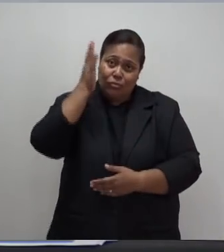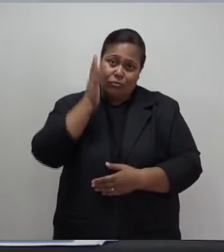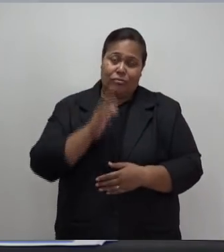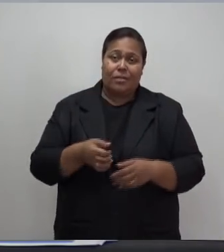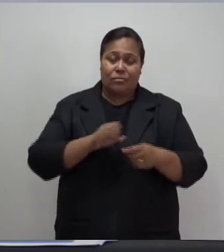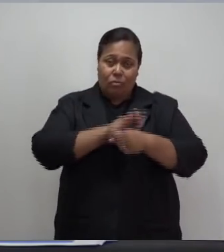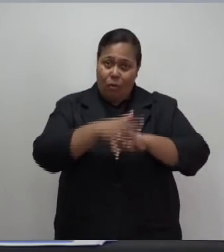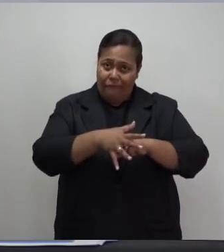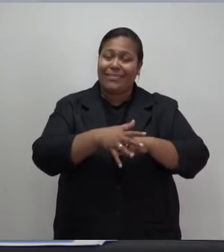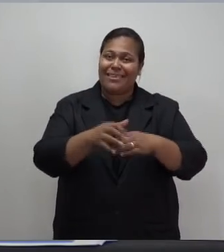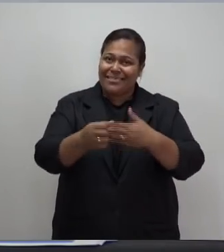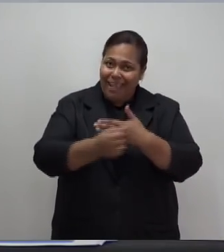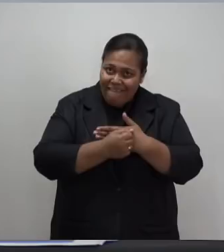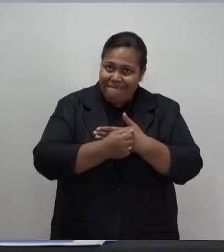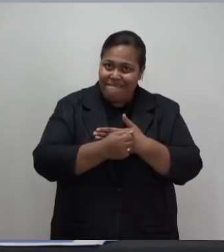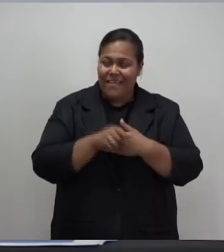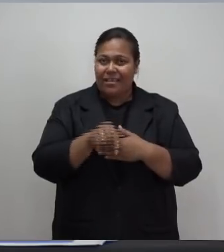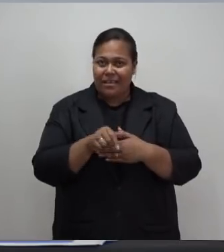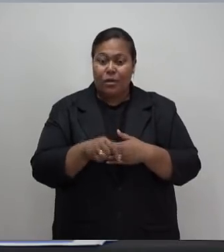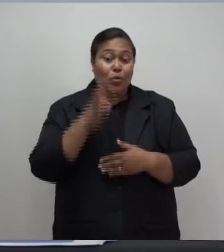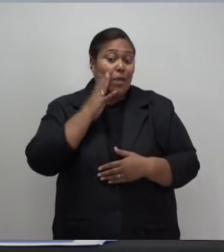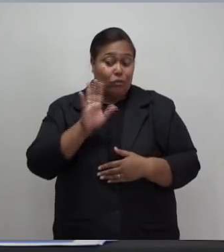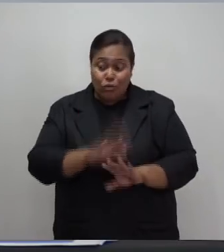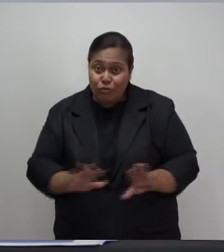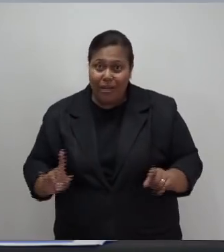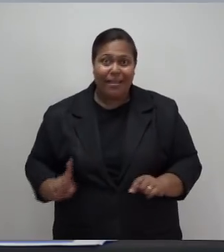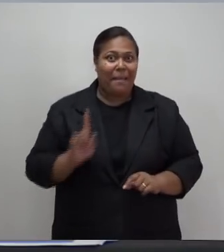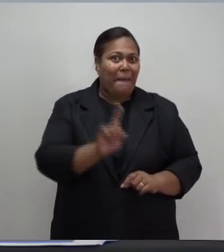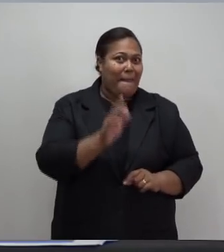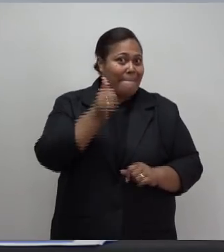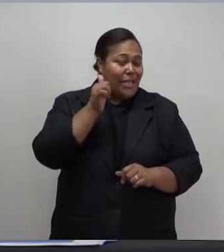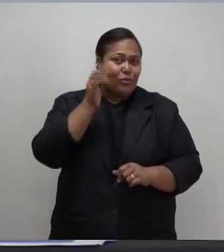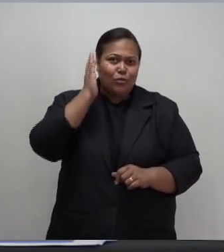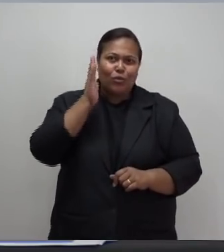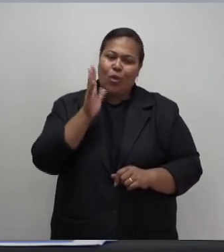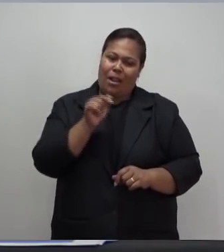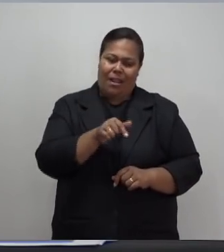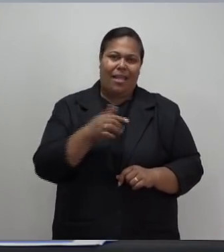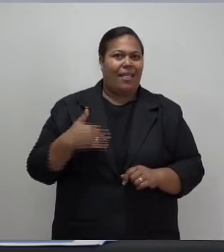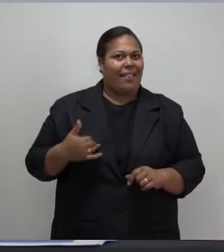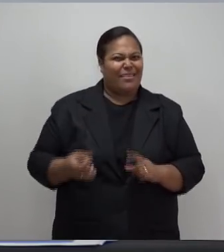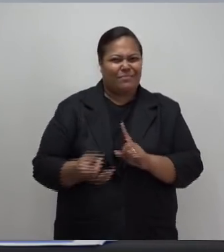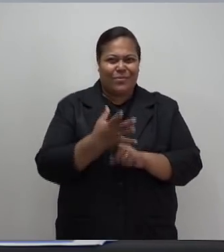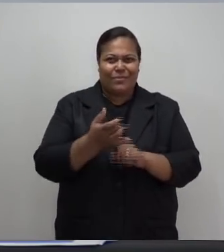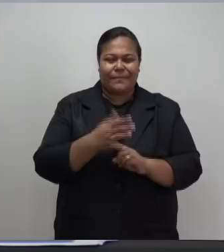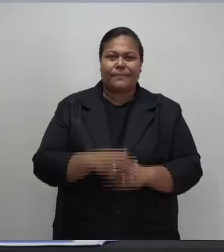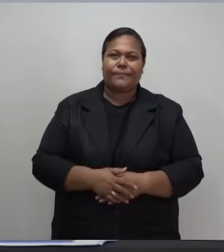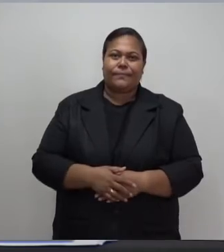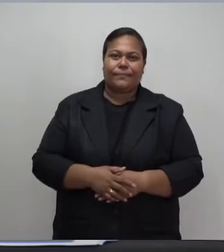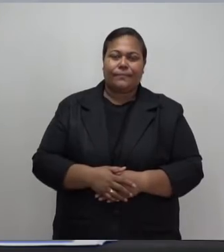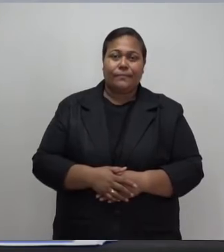COVID-proof, and when our children do come to these premises, their welfare is paramount. Ladies and gentlemen, I'd also like to mention that apart